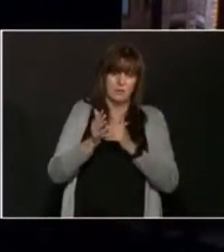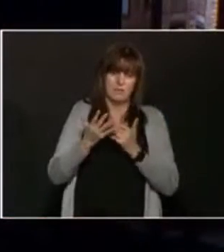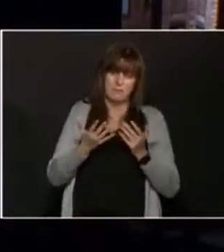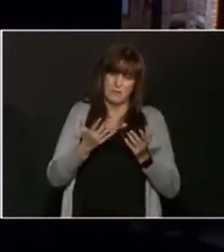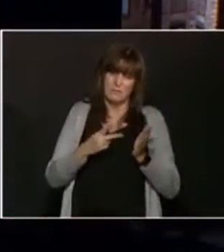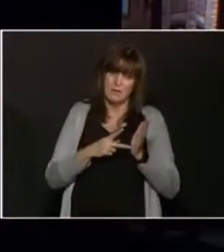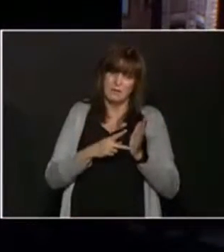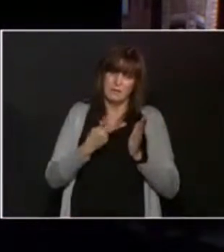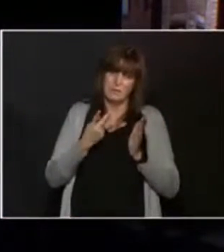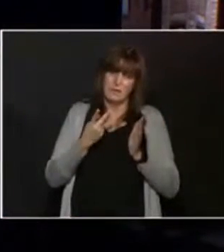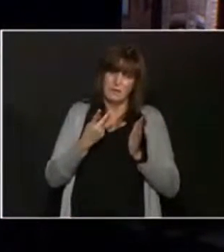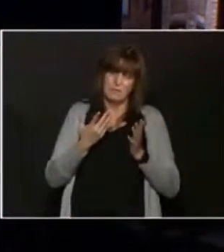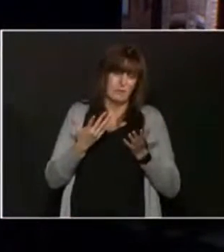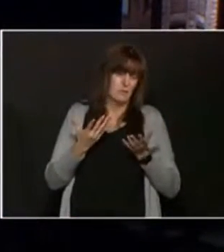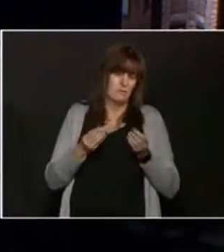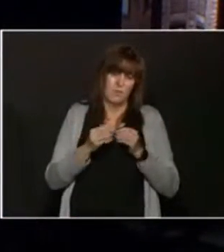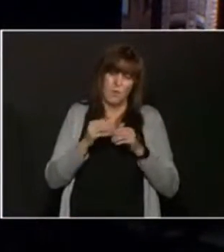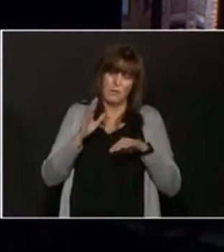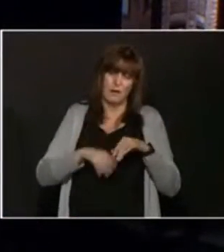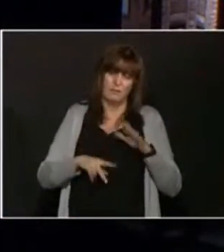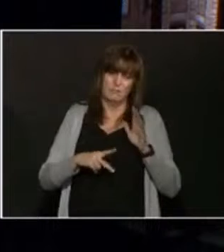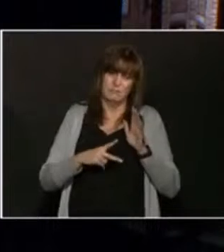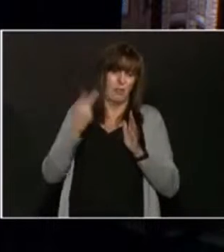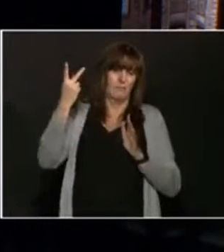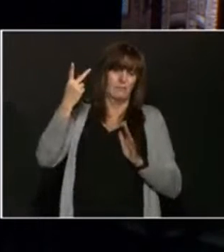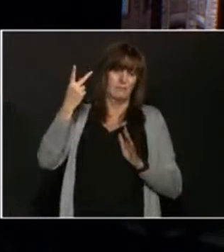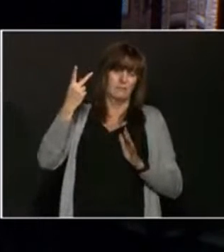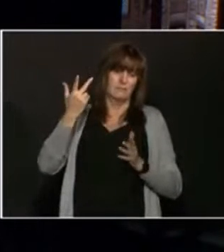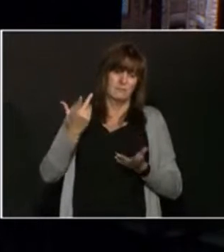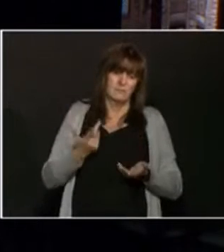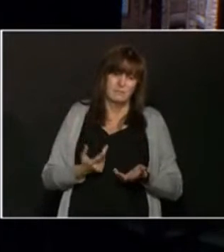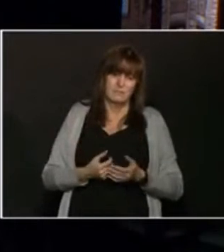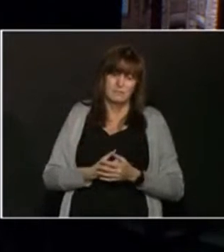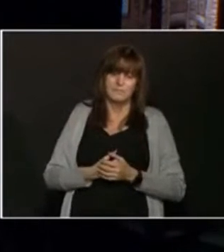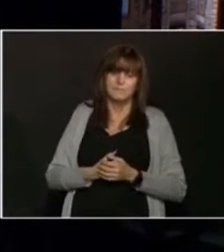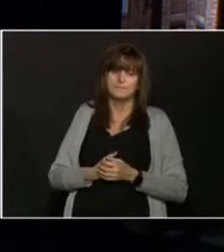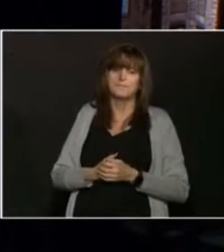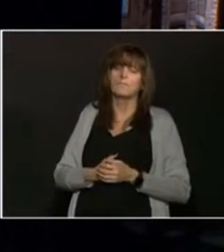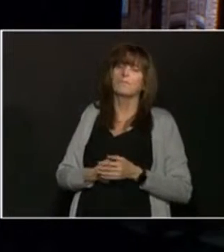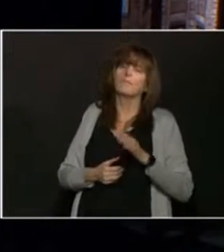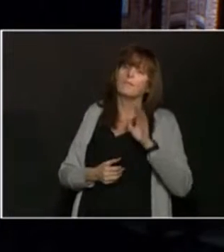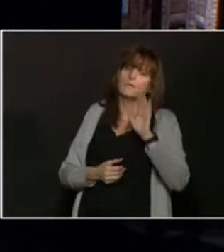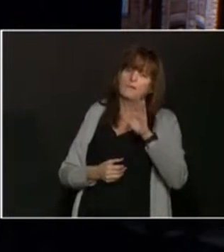You've both spoken today and previously about the need for strong social